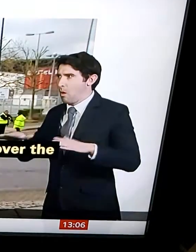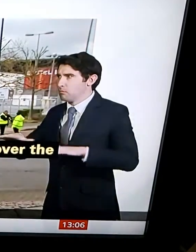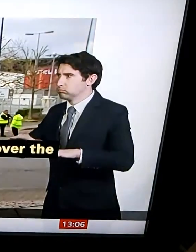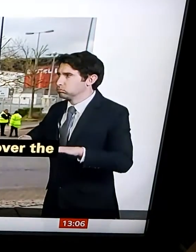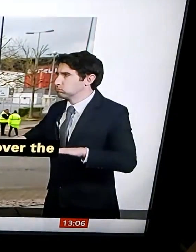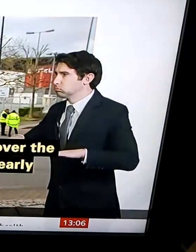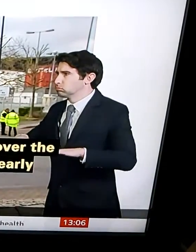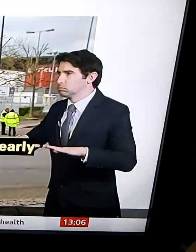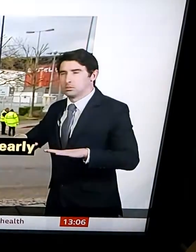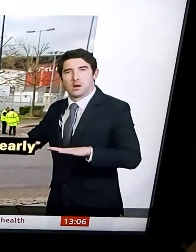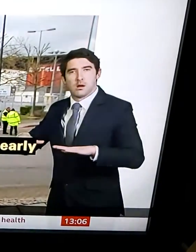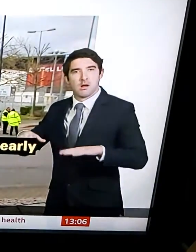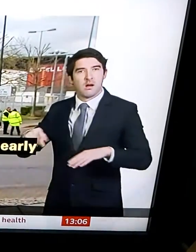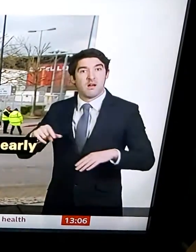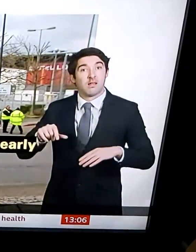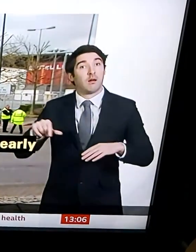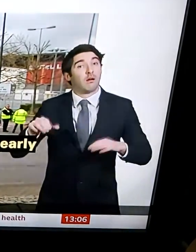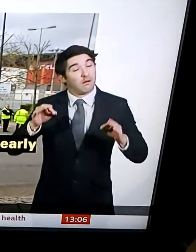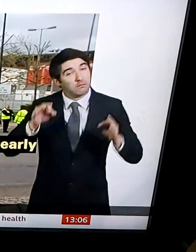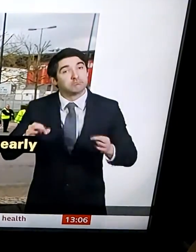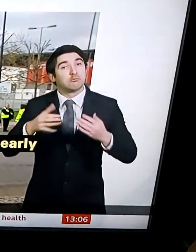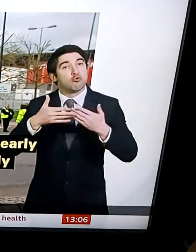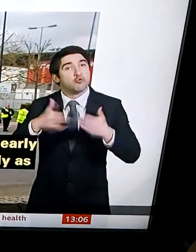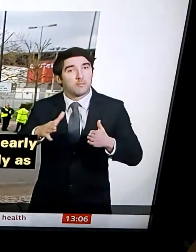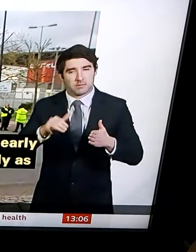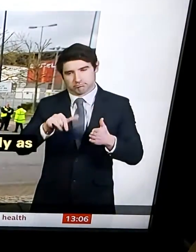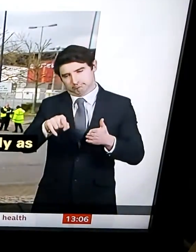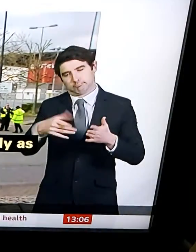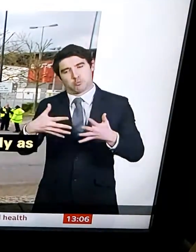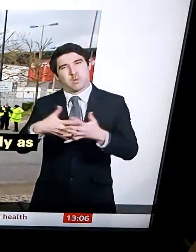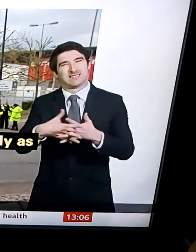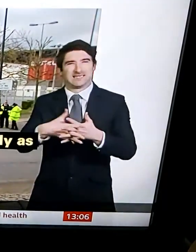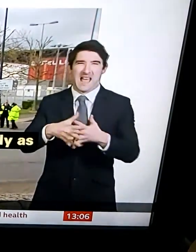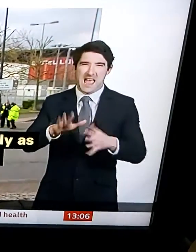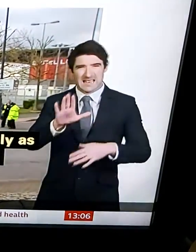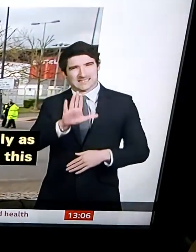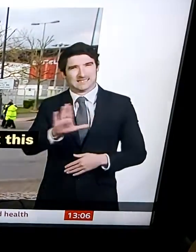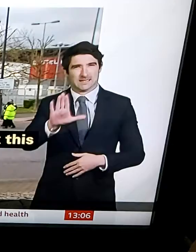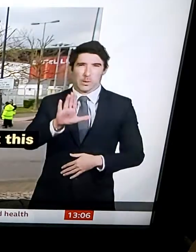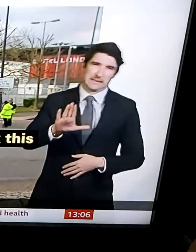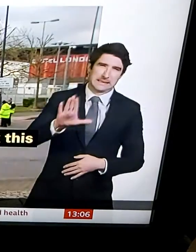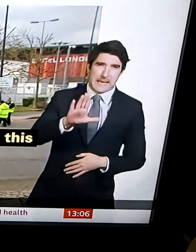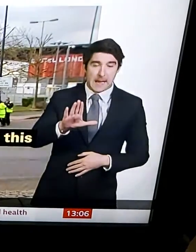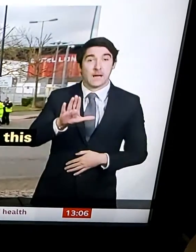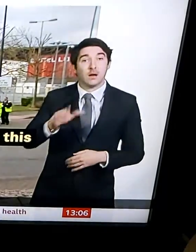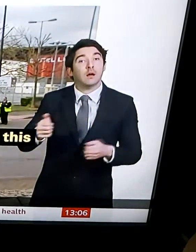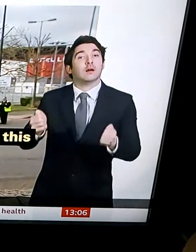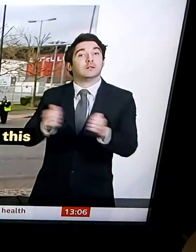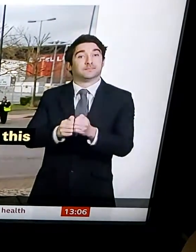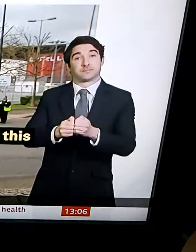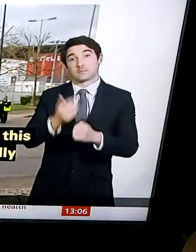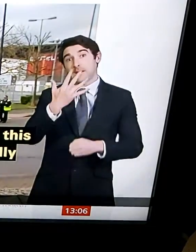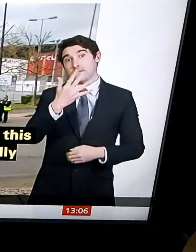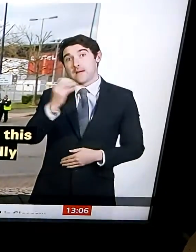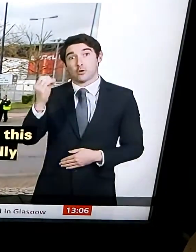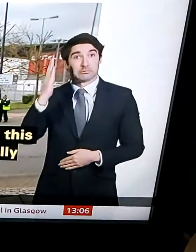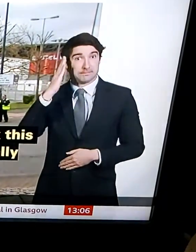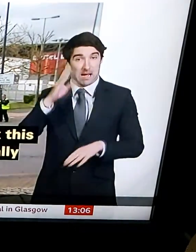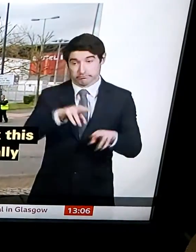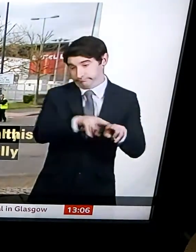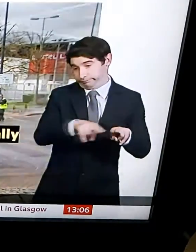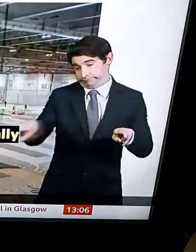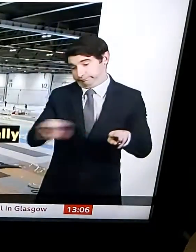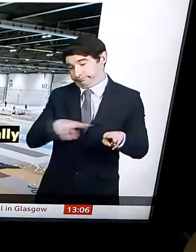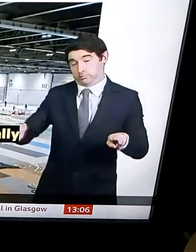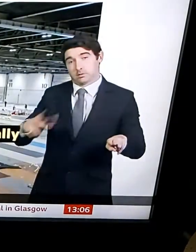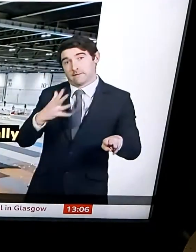soon as Wednesday, we think this facility is going to open, initially with 500 beds equipped with ventilators and